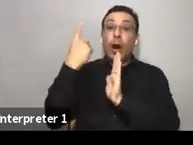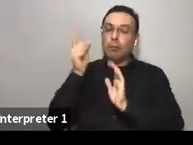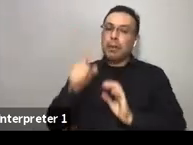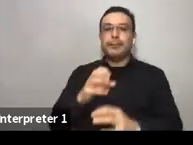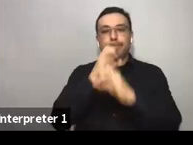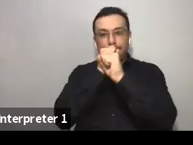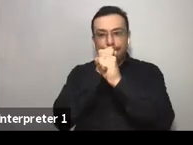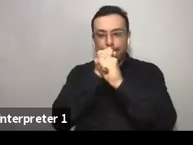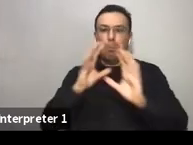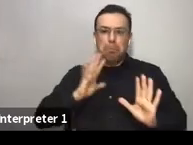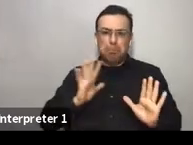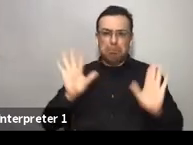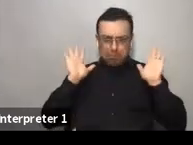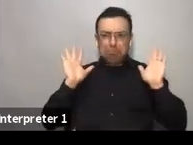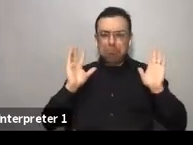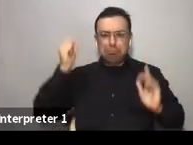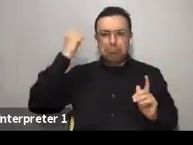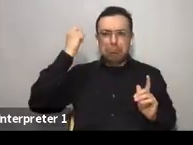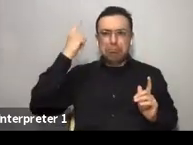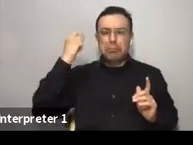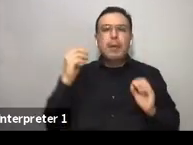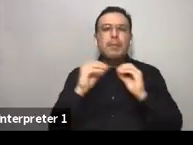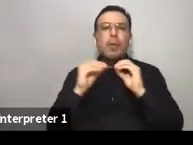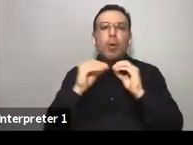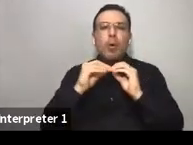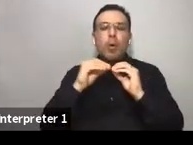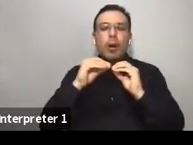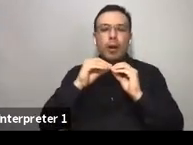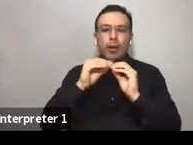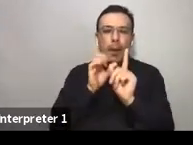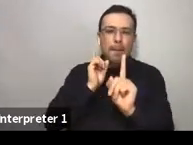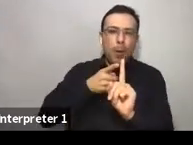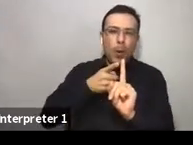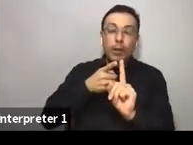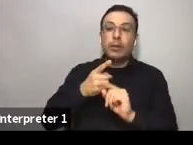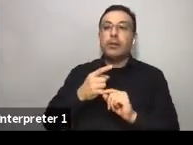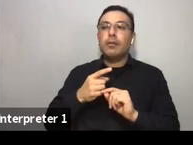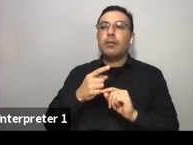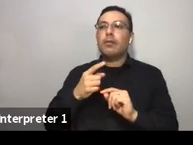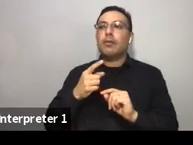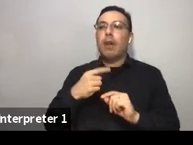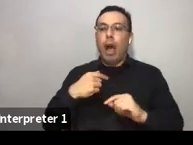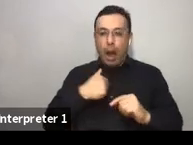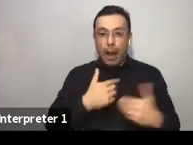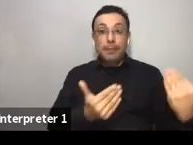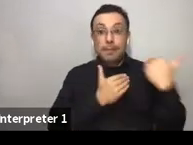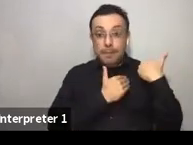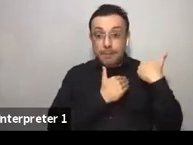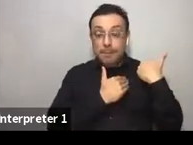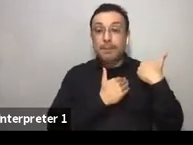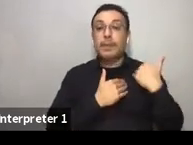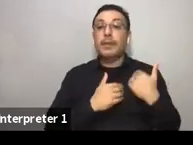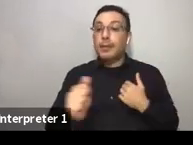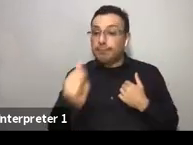to go beyond that, and I want us to get to the spirit of what really drives these confidentiality obligations that we're here to